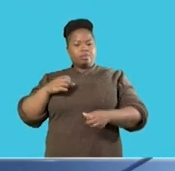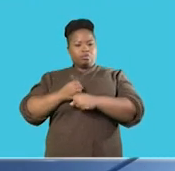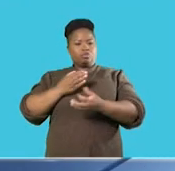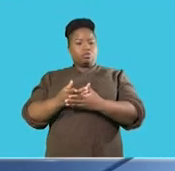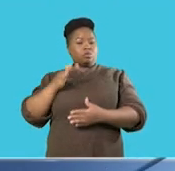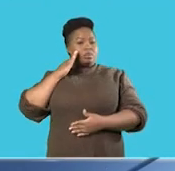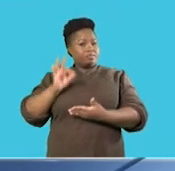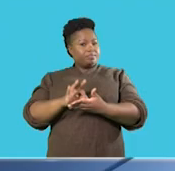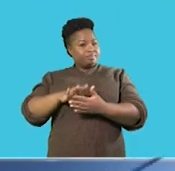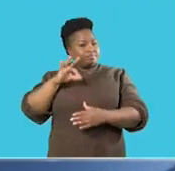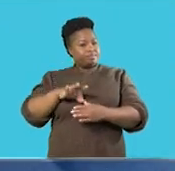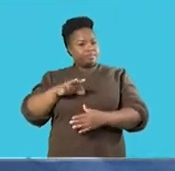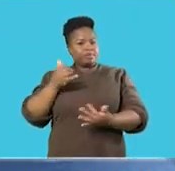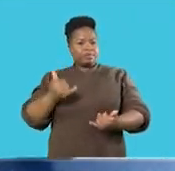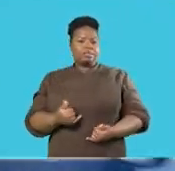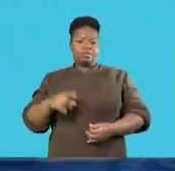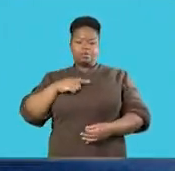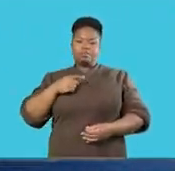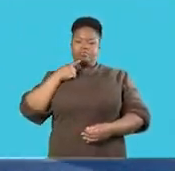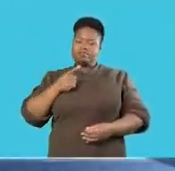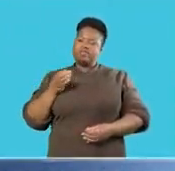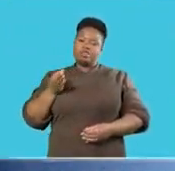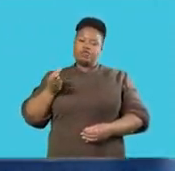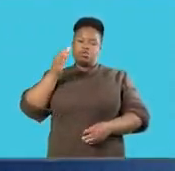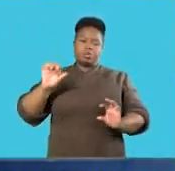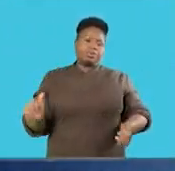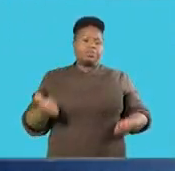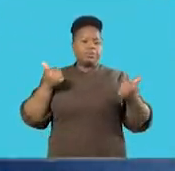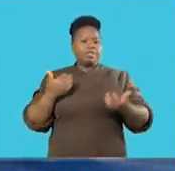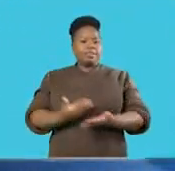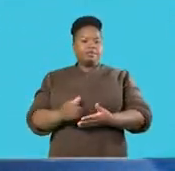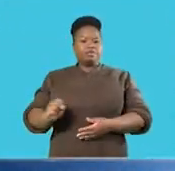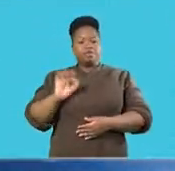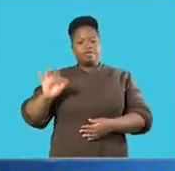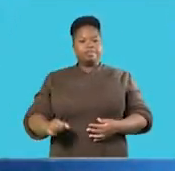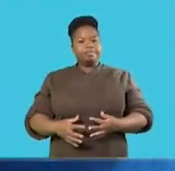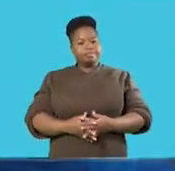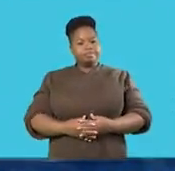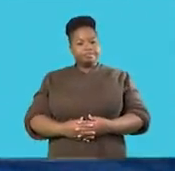karolo dikgethong molemong wa go rala bokamoso bo ganyang ba naga ya Aforika